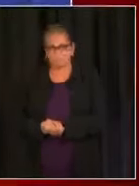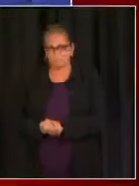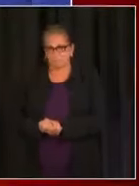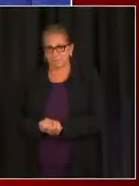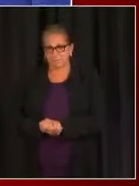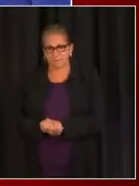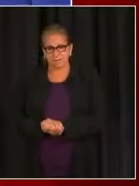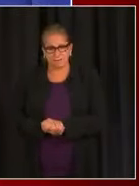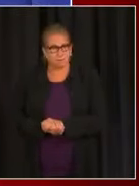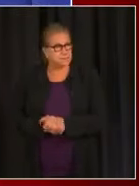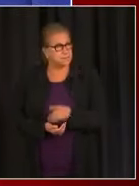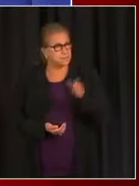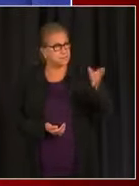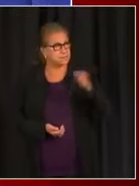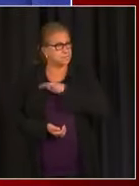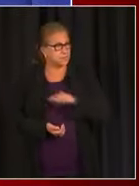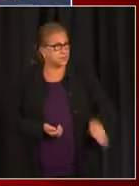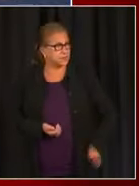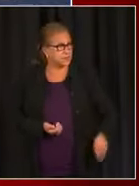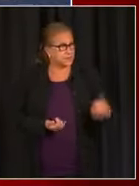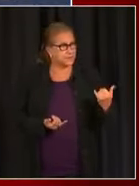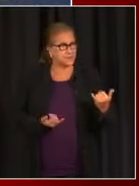awesome. Thank you.